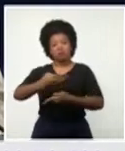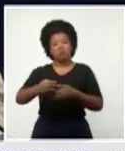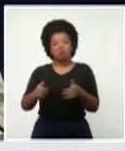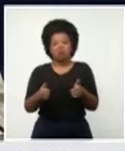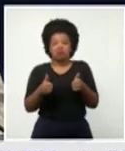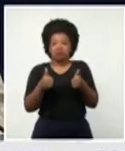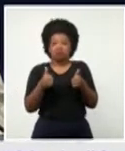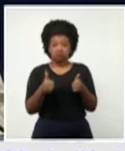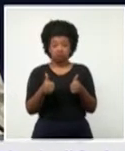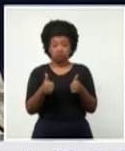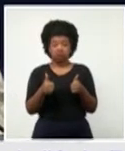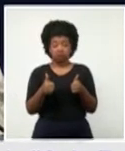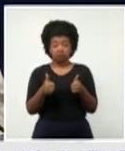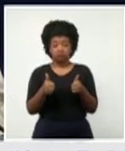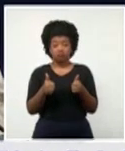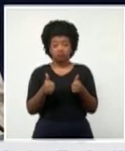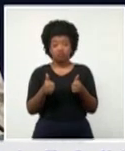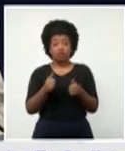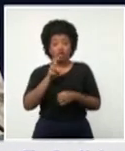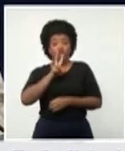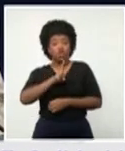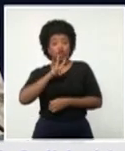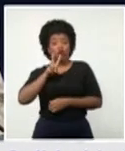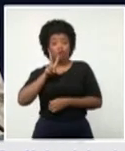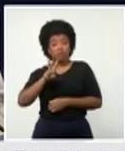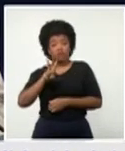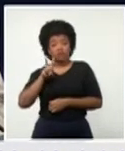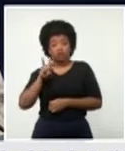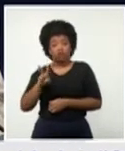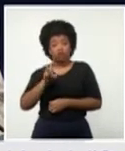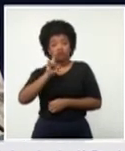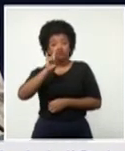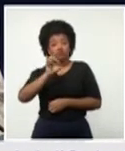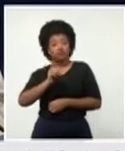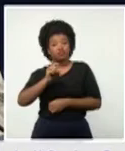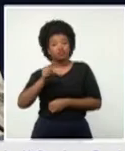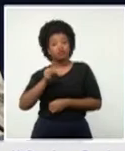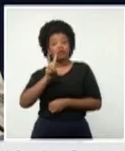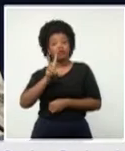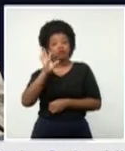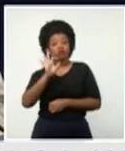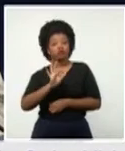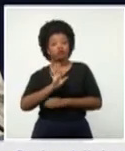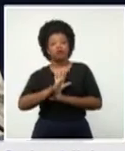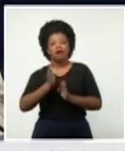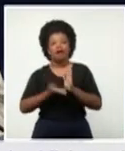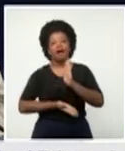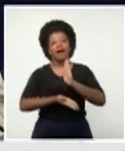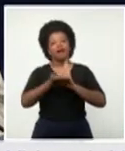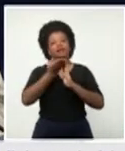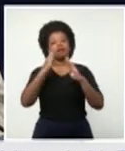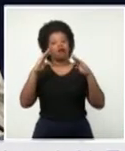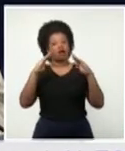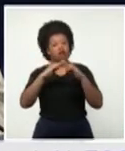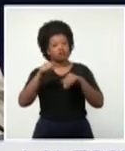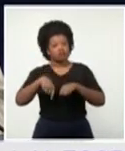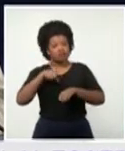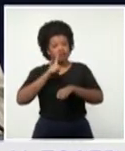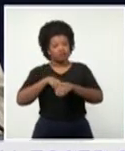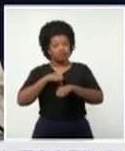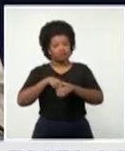and they all have a favorable evolution, and 222 of them, that is 90.2%, have